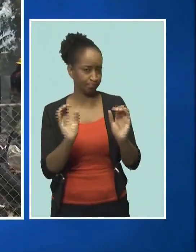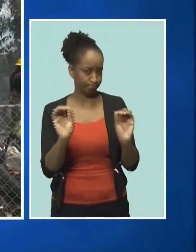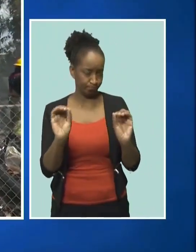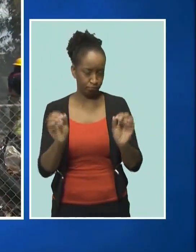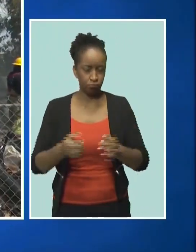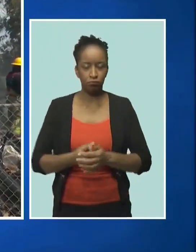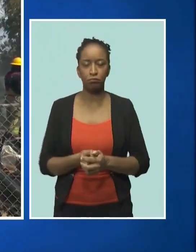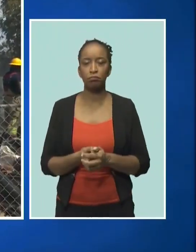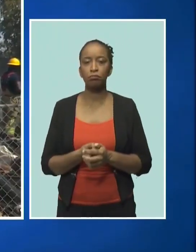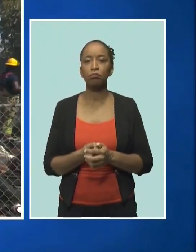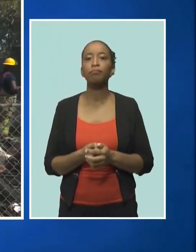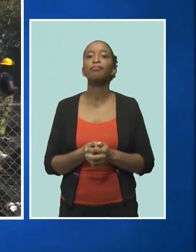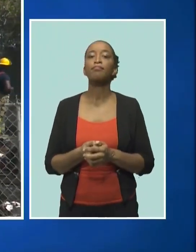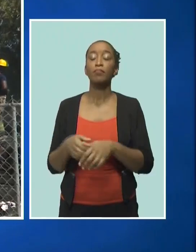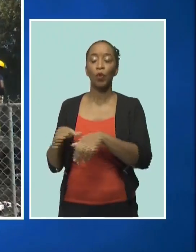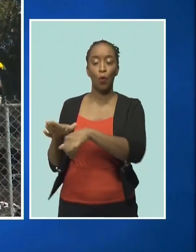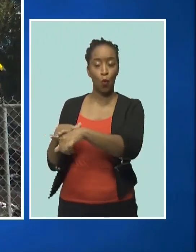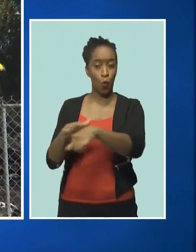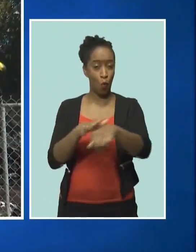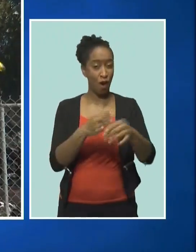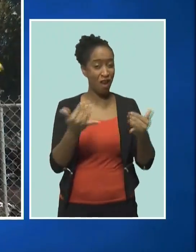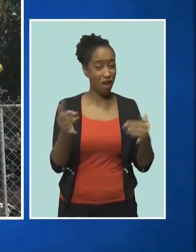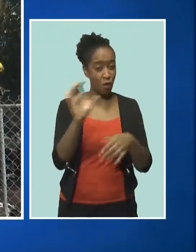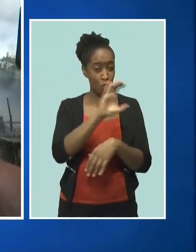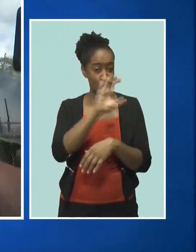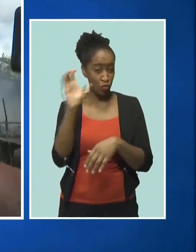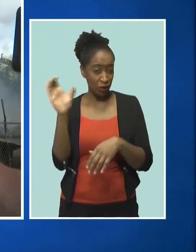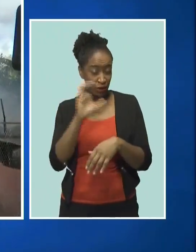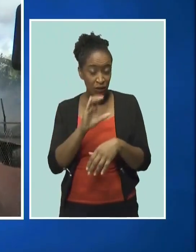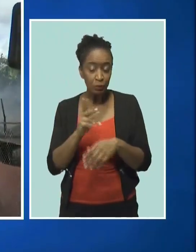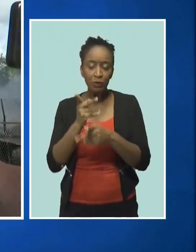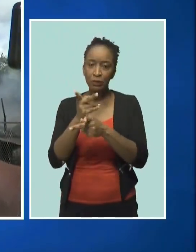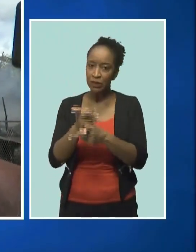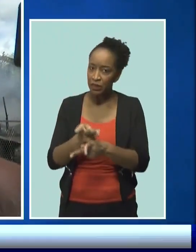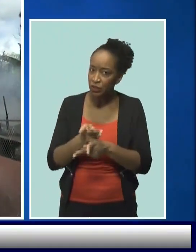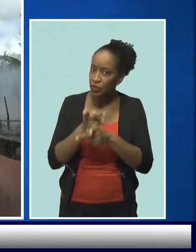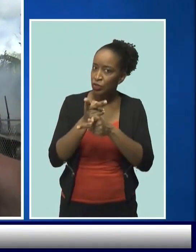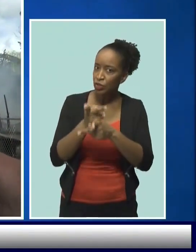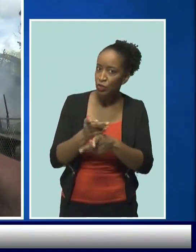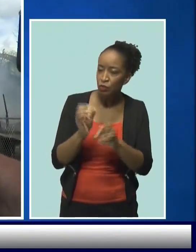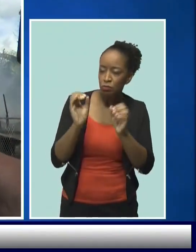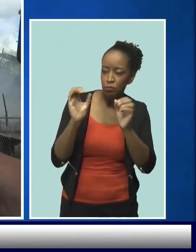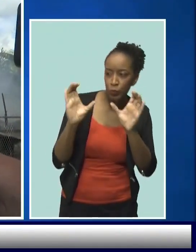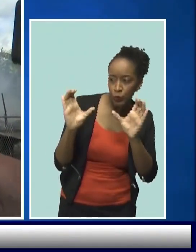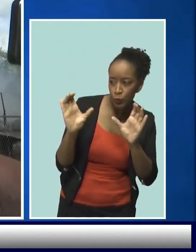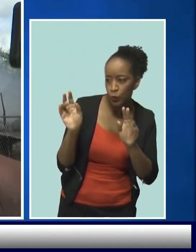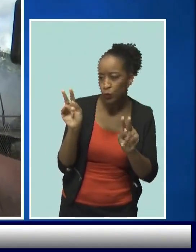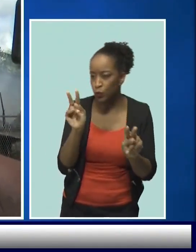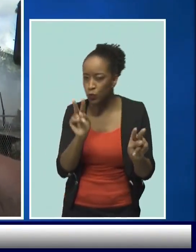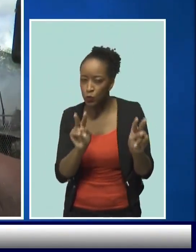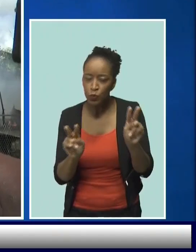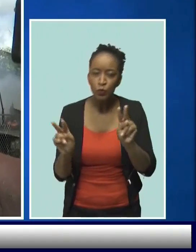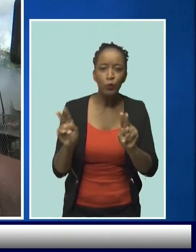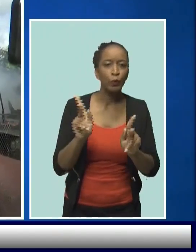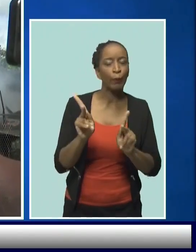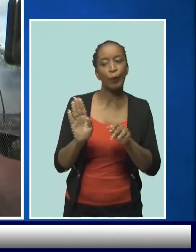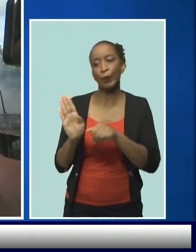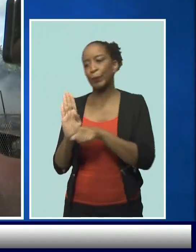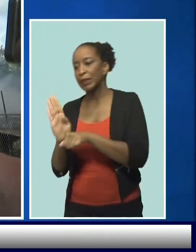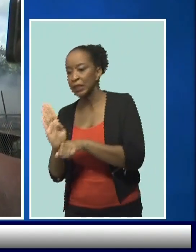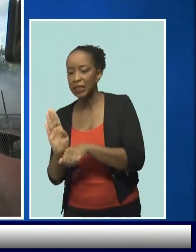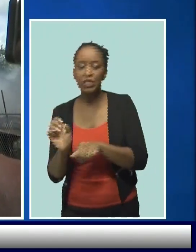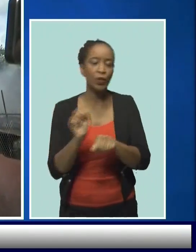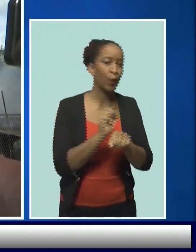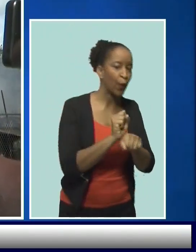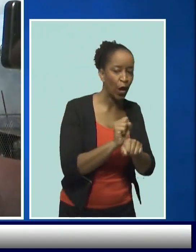Barbadians to take extra care this Christmas. Everybody's busy, everybody's working, everybody's trying to get things done.